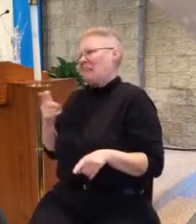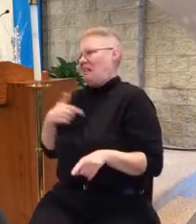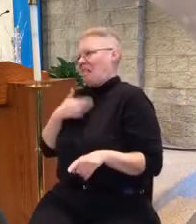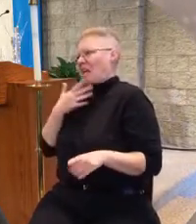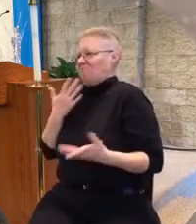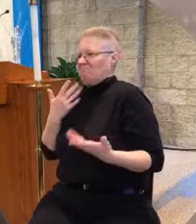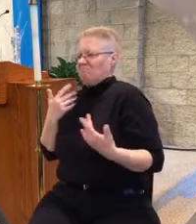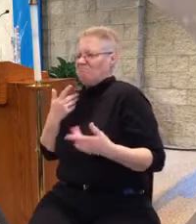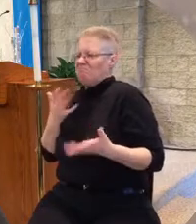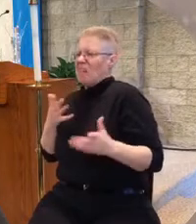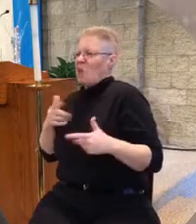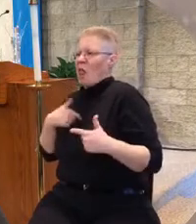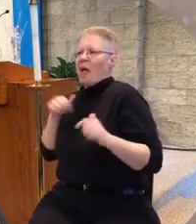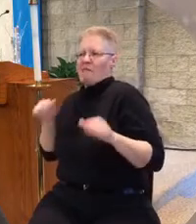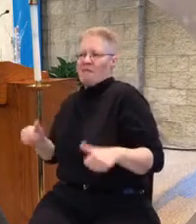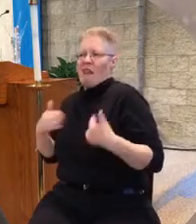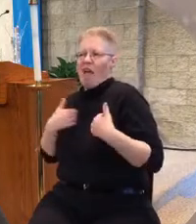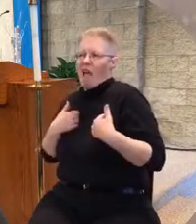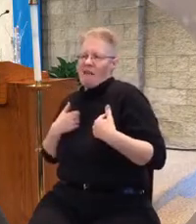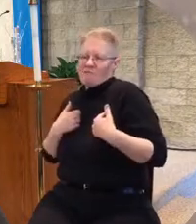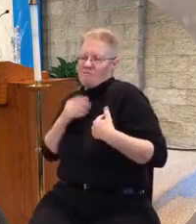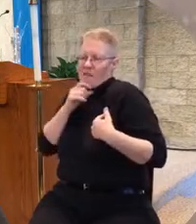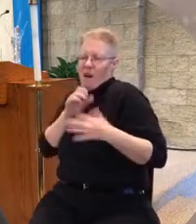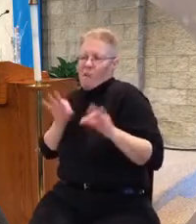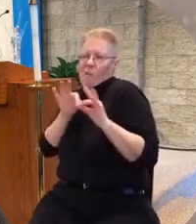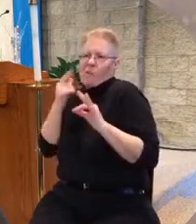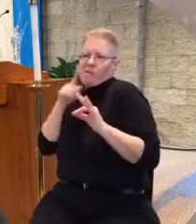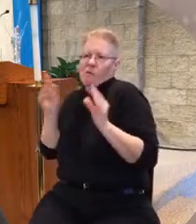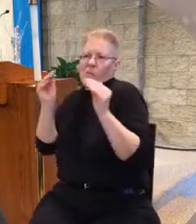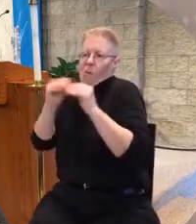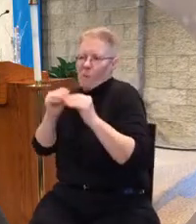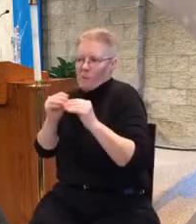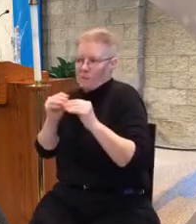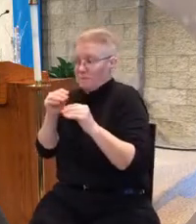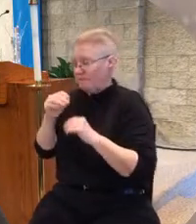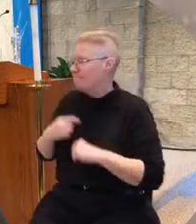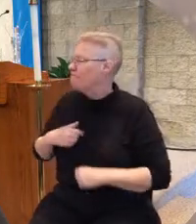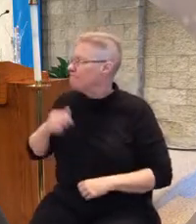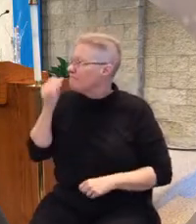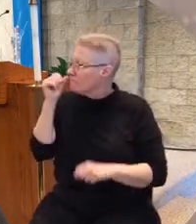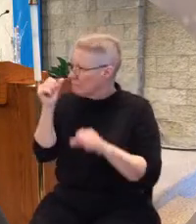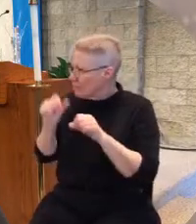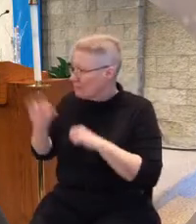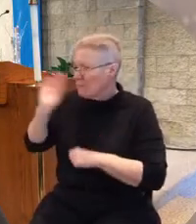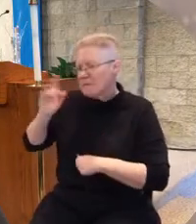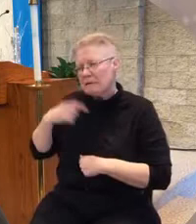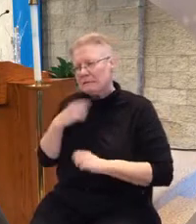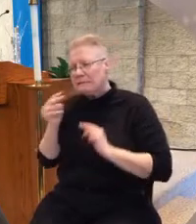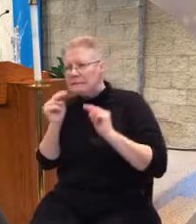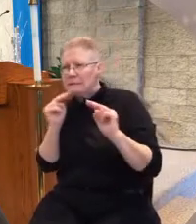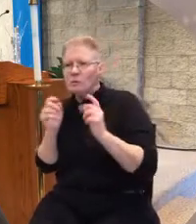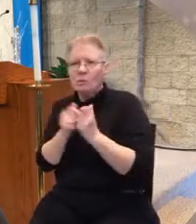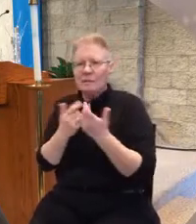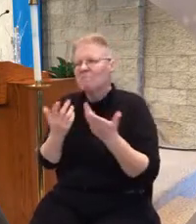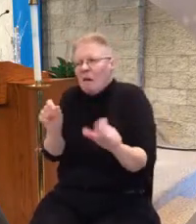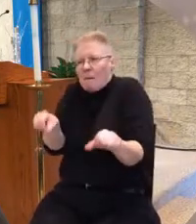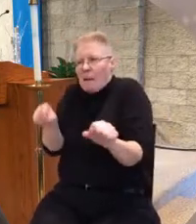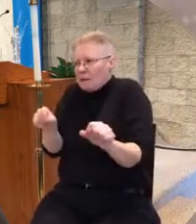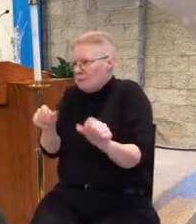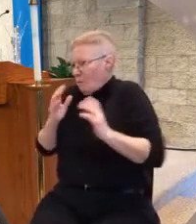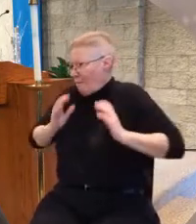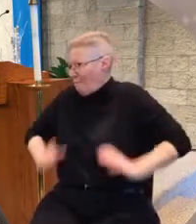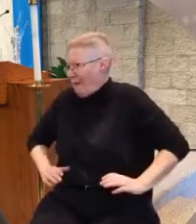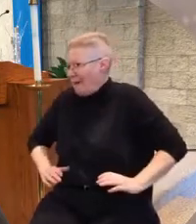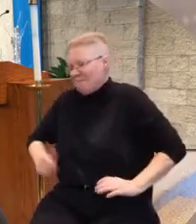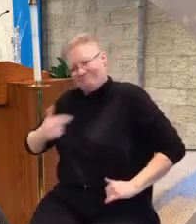And I remember a while ago I was in negotiations with a potential client, and I was having a great day. And